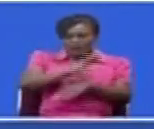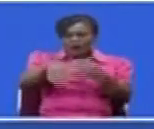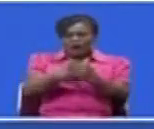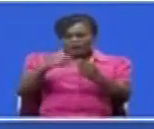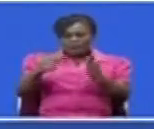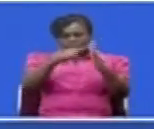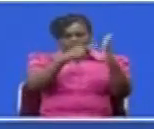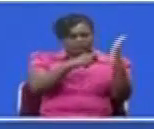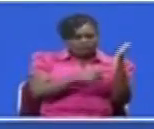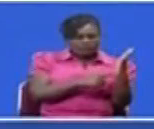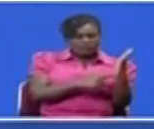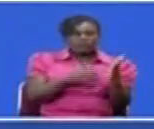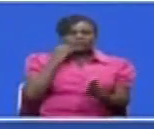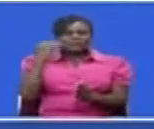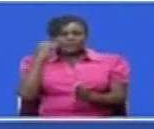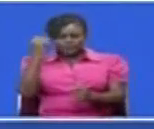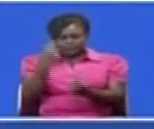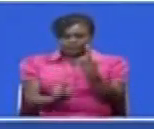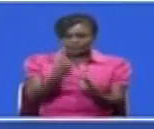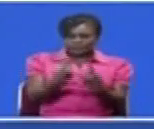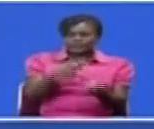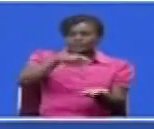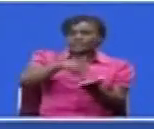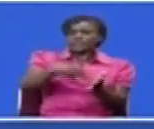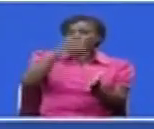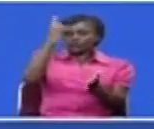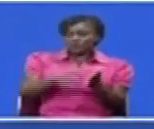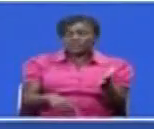uses, domestic energy and the rest. Therefore,